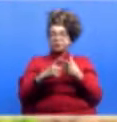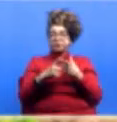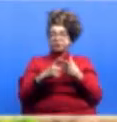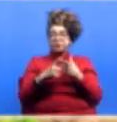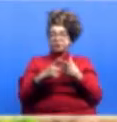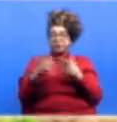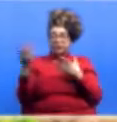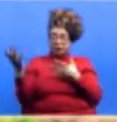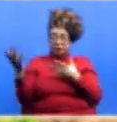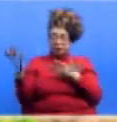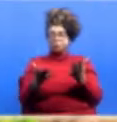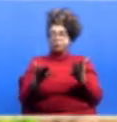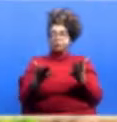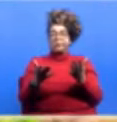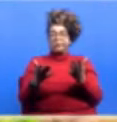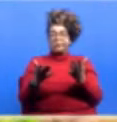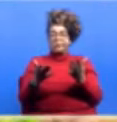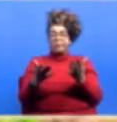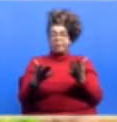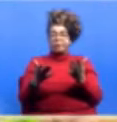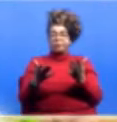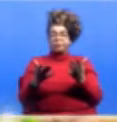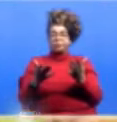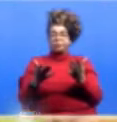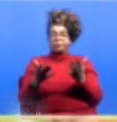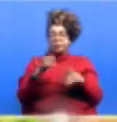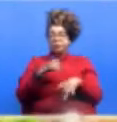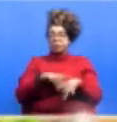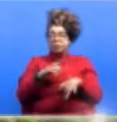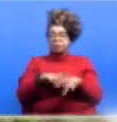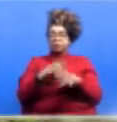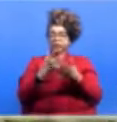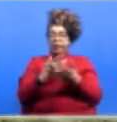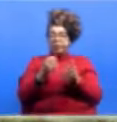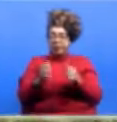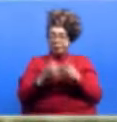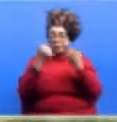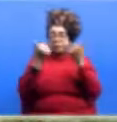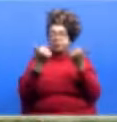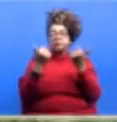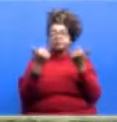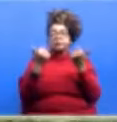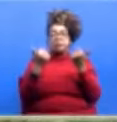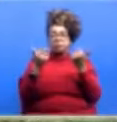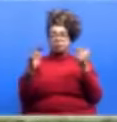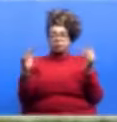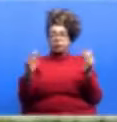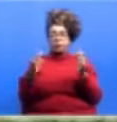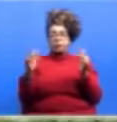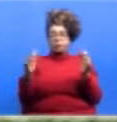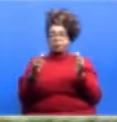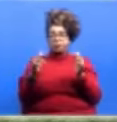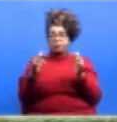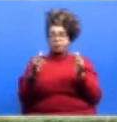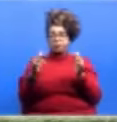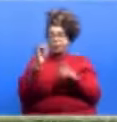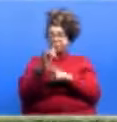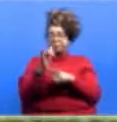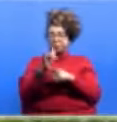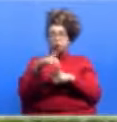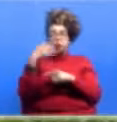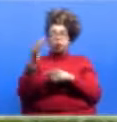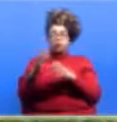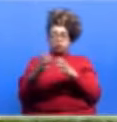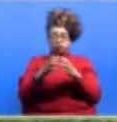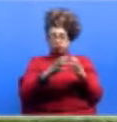Wakati tunapanda mbegu ikitokezea Armyworms are destructive pests which travel in armies and